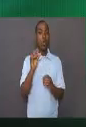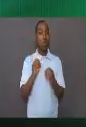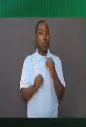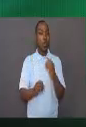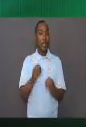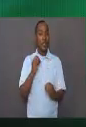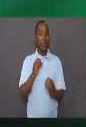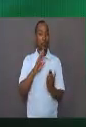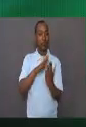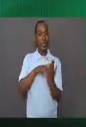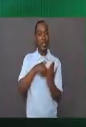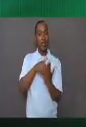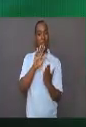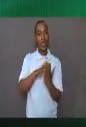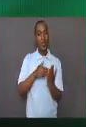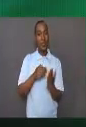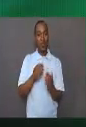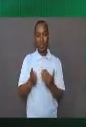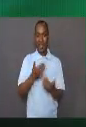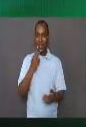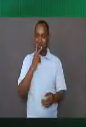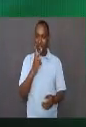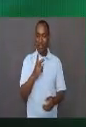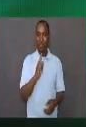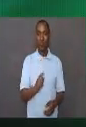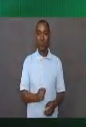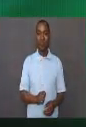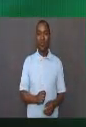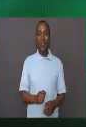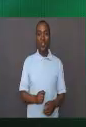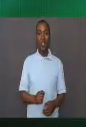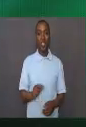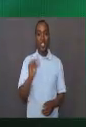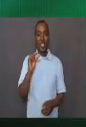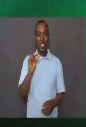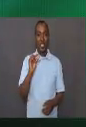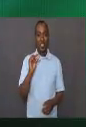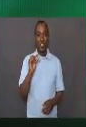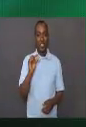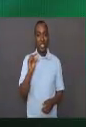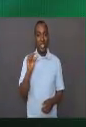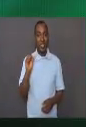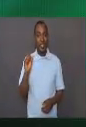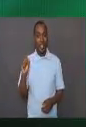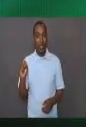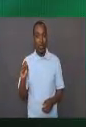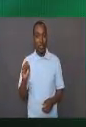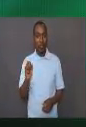can be seen better. Some stains make it easier to see